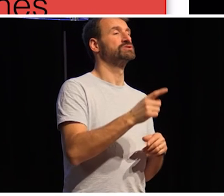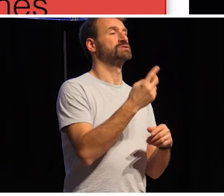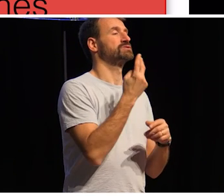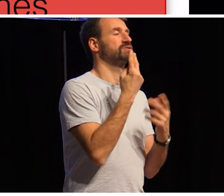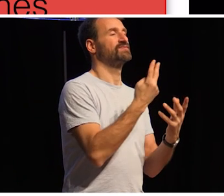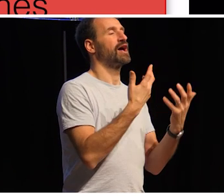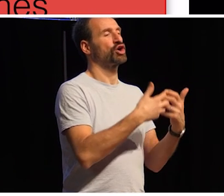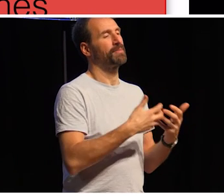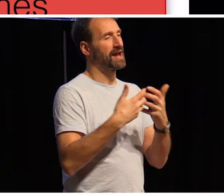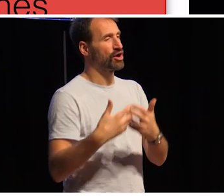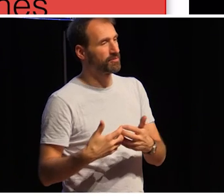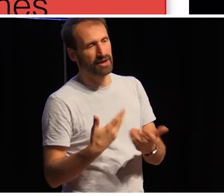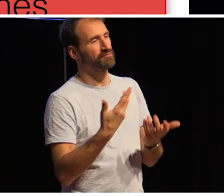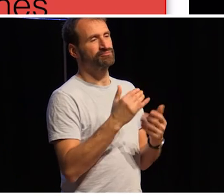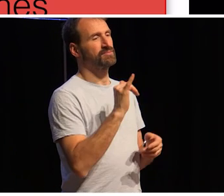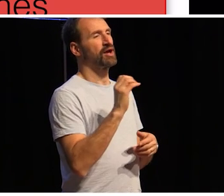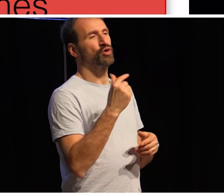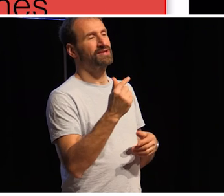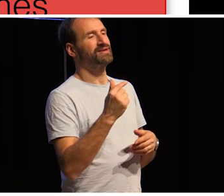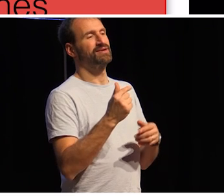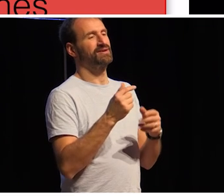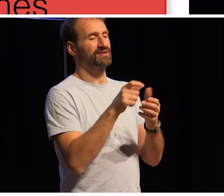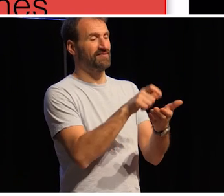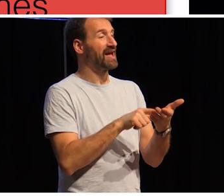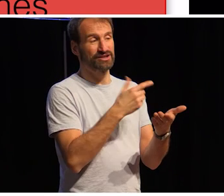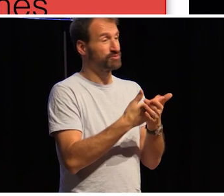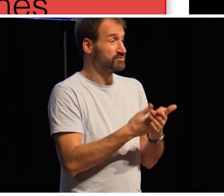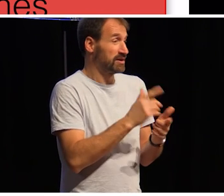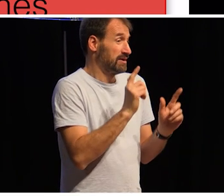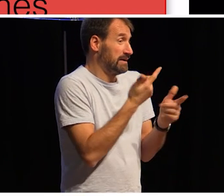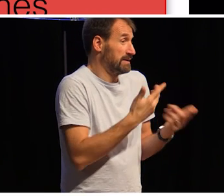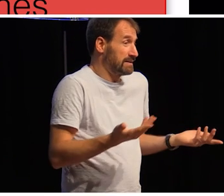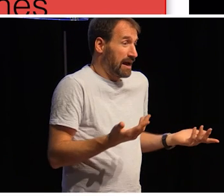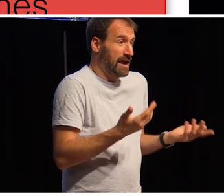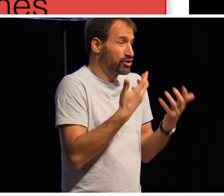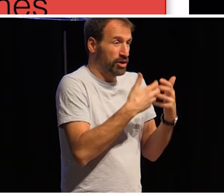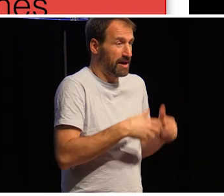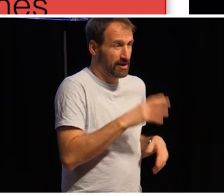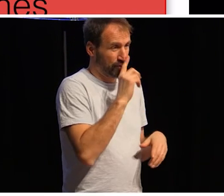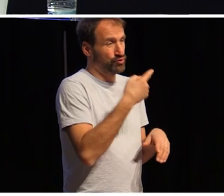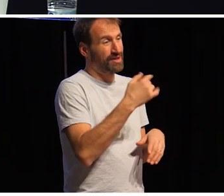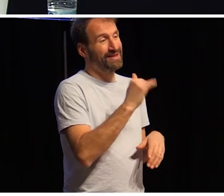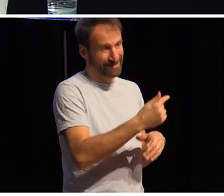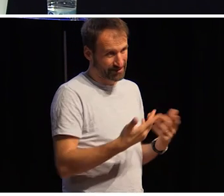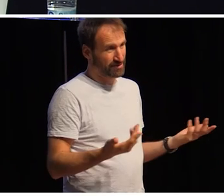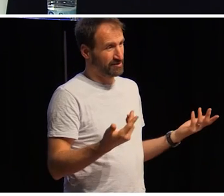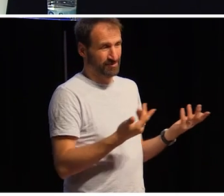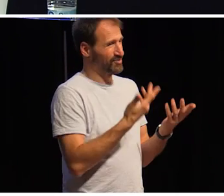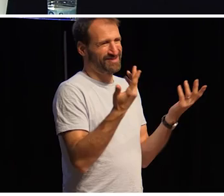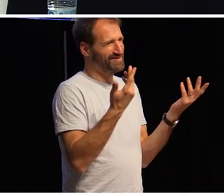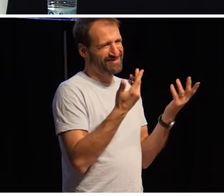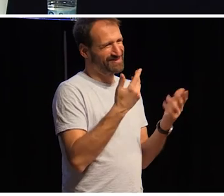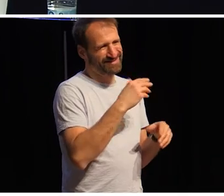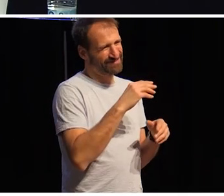IoT devices, they don't have an optimizing compiler or even a JIT. This is purely V8 specific, and we're changing this all the time. So it might